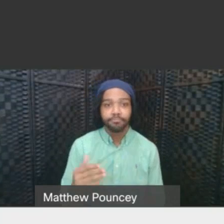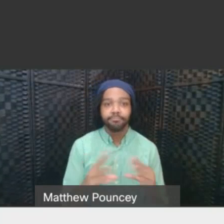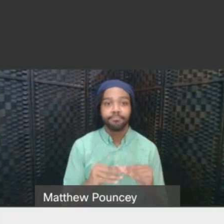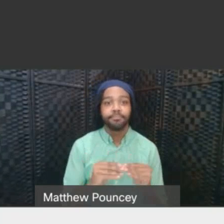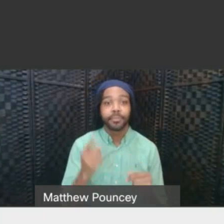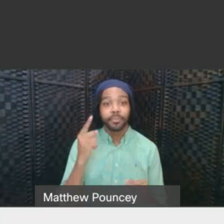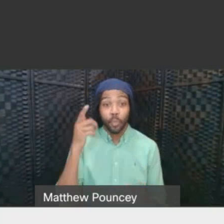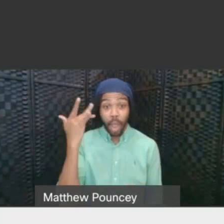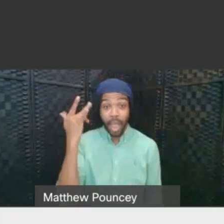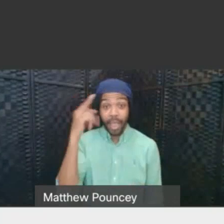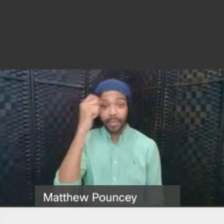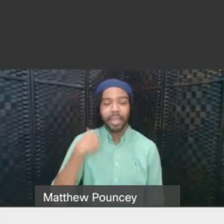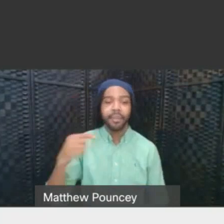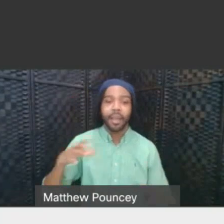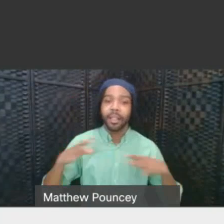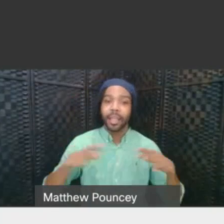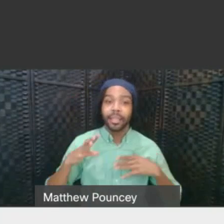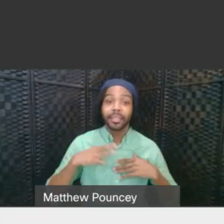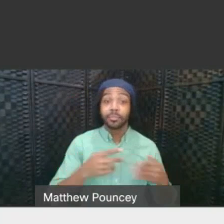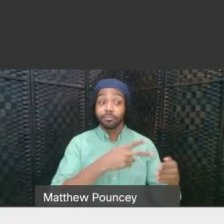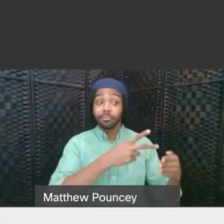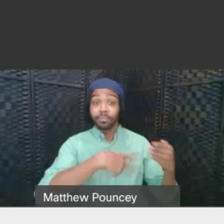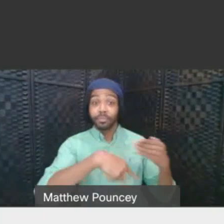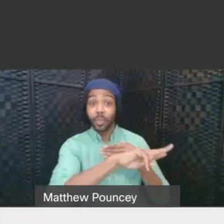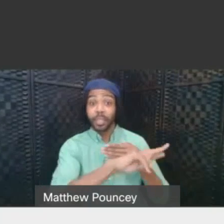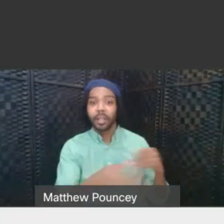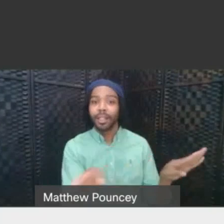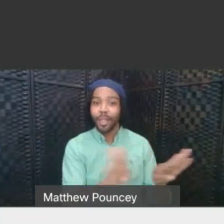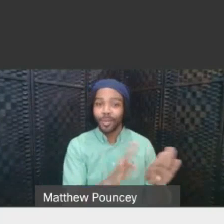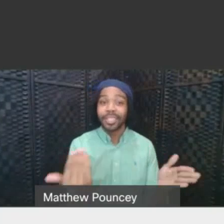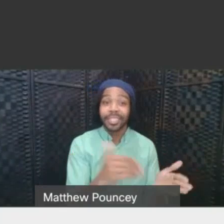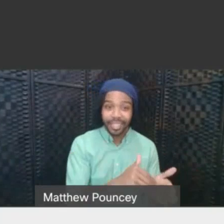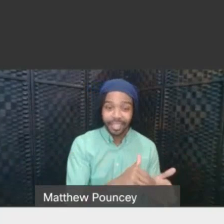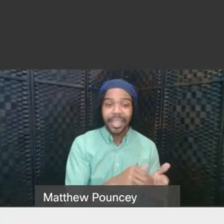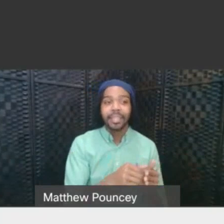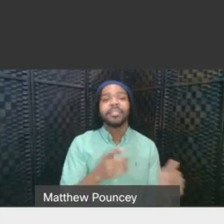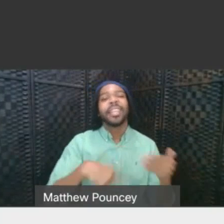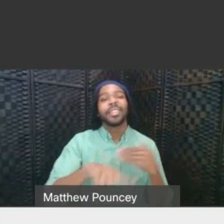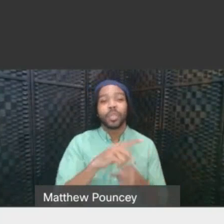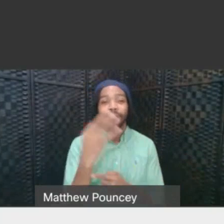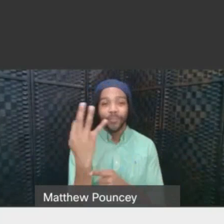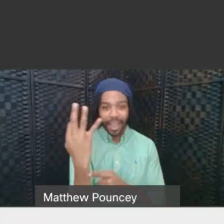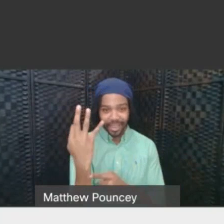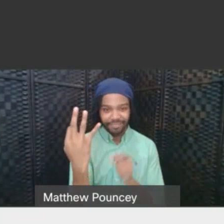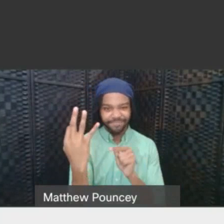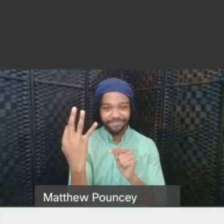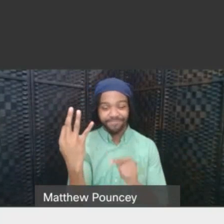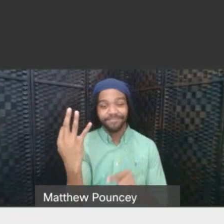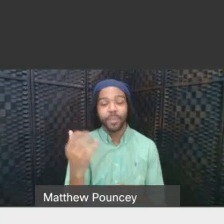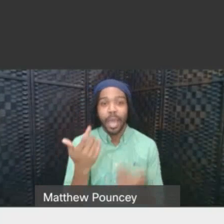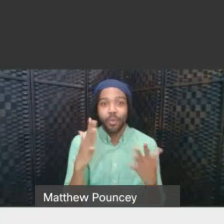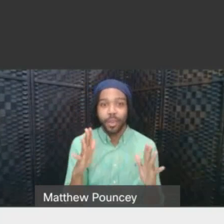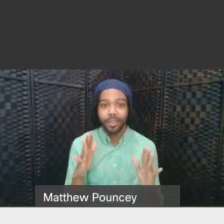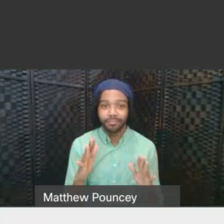for the holiday, and the following week we will also be closed for the next Friday, not to mislead anyone